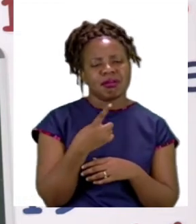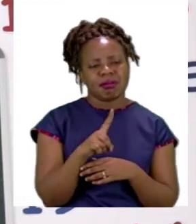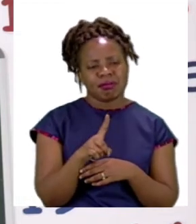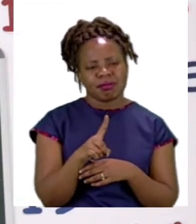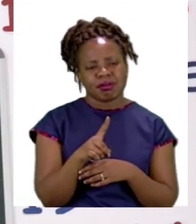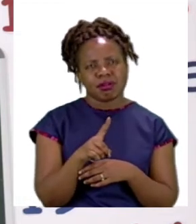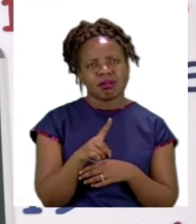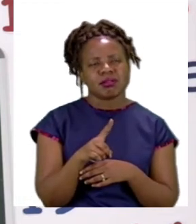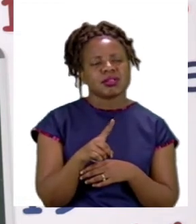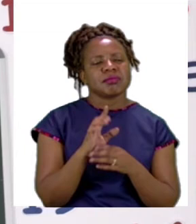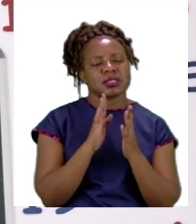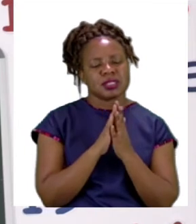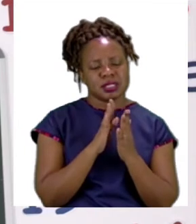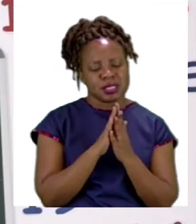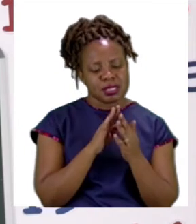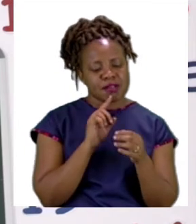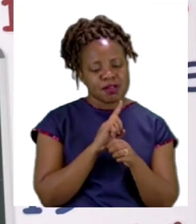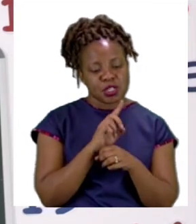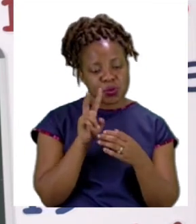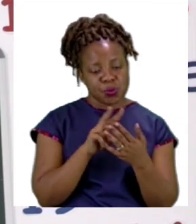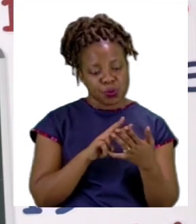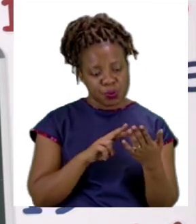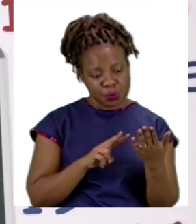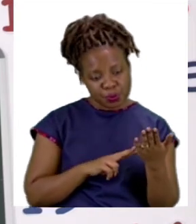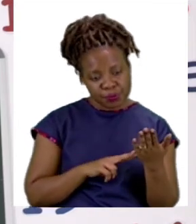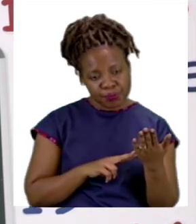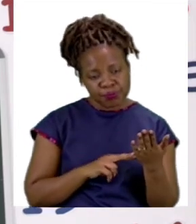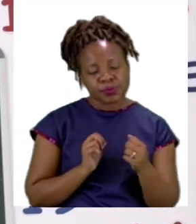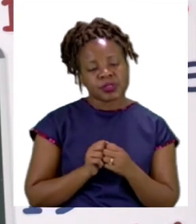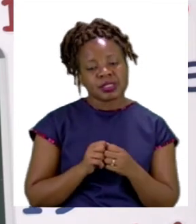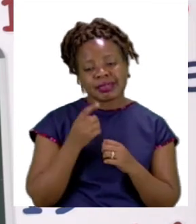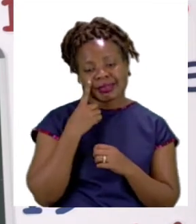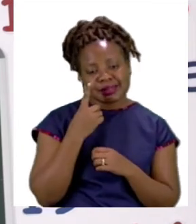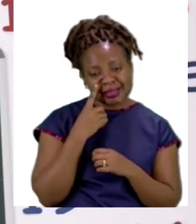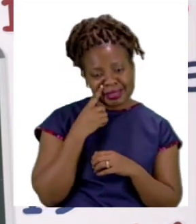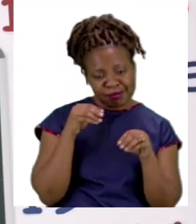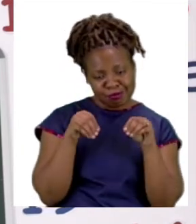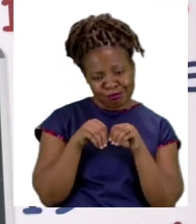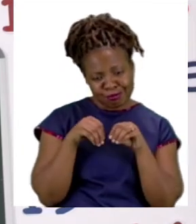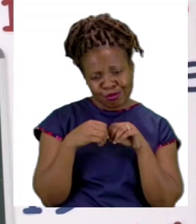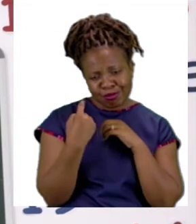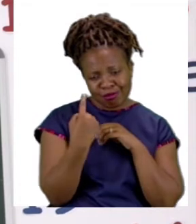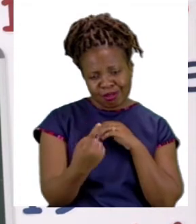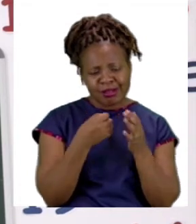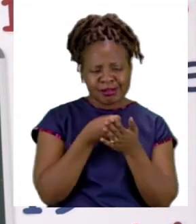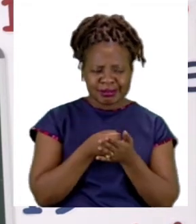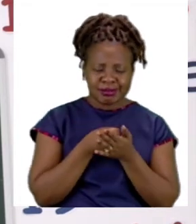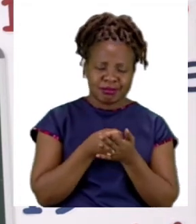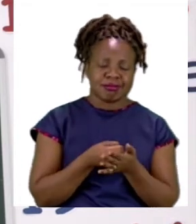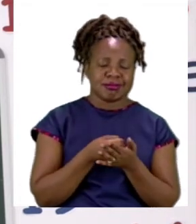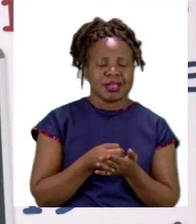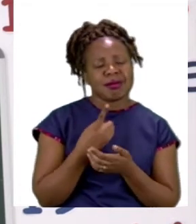First, read your question. Check if you know how to do it. Try, but if you don't